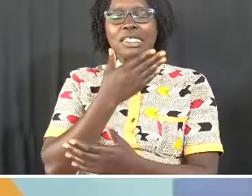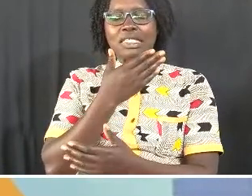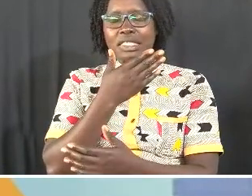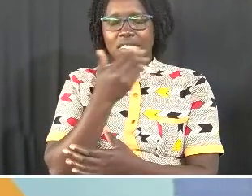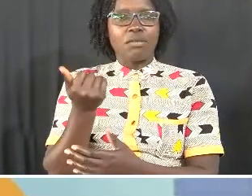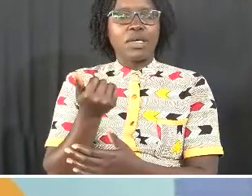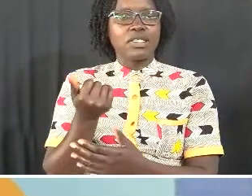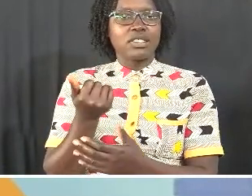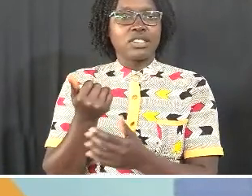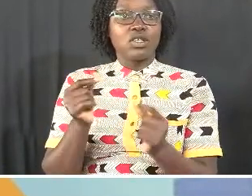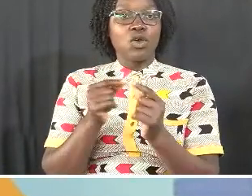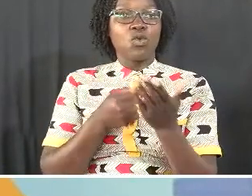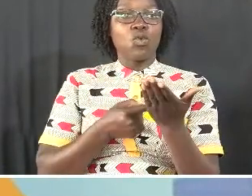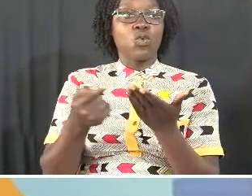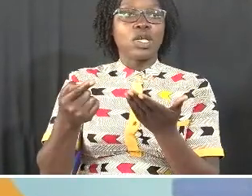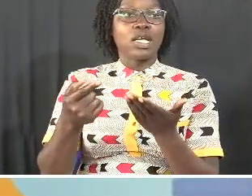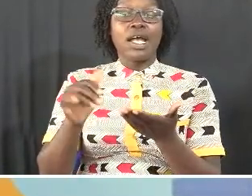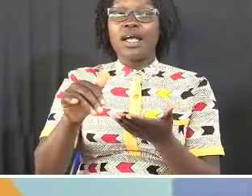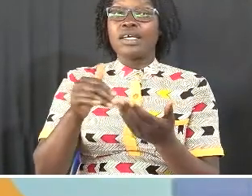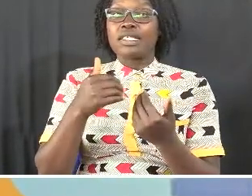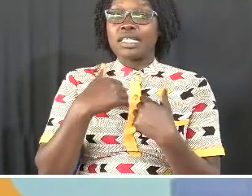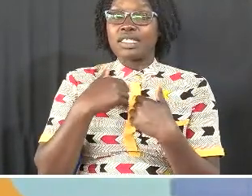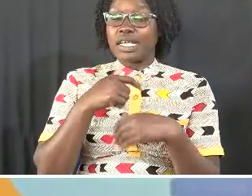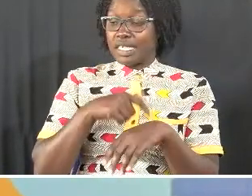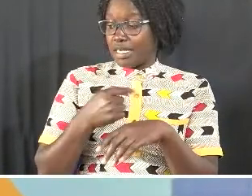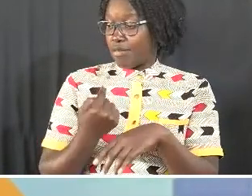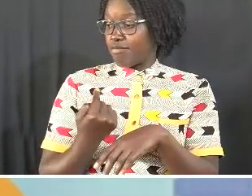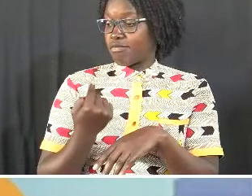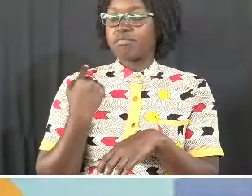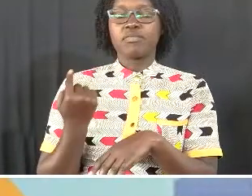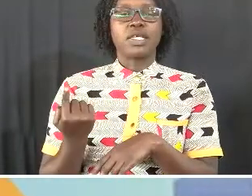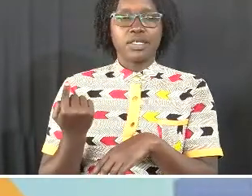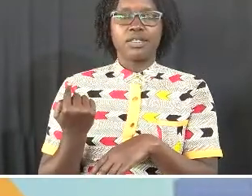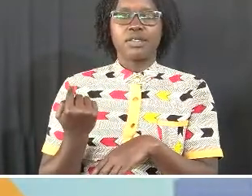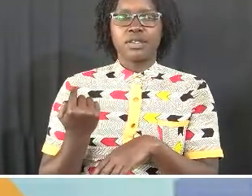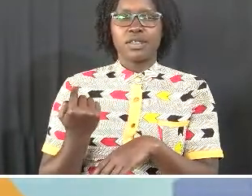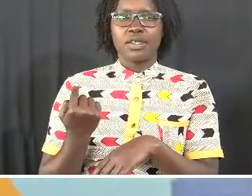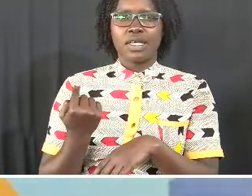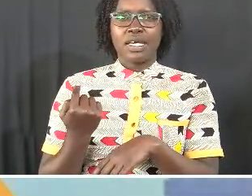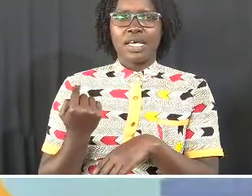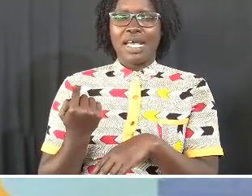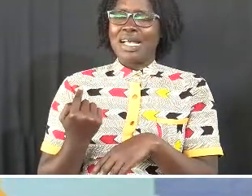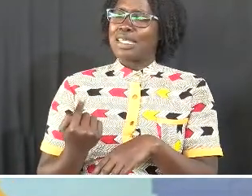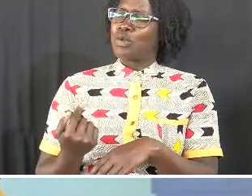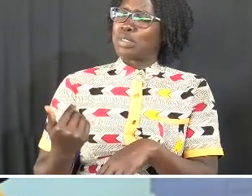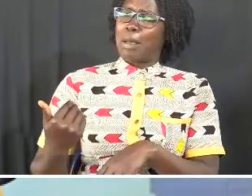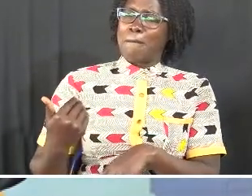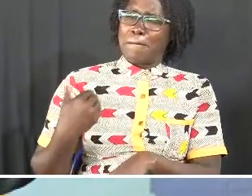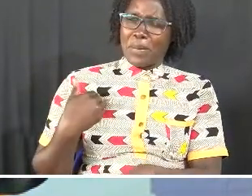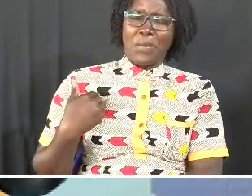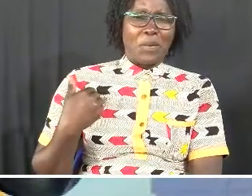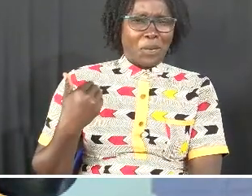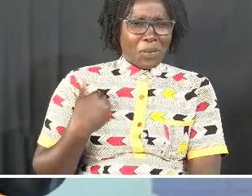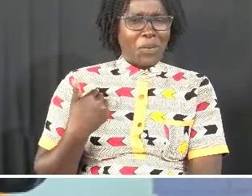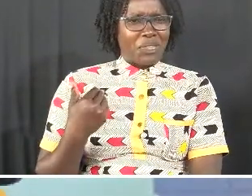theological degree that could be found that time, under Gamaliel. He wreaked havoc